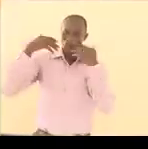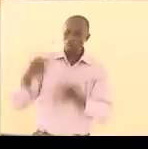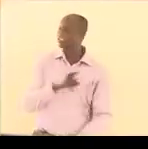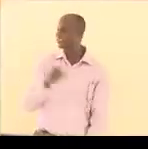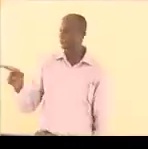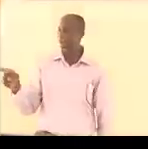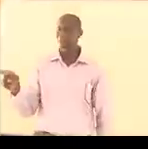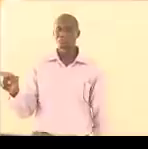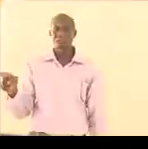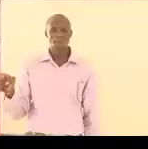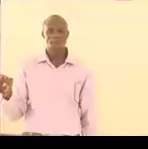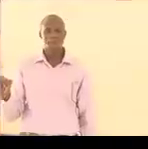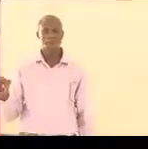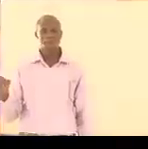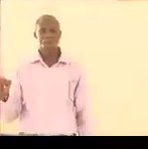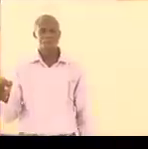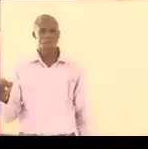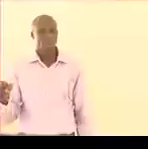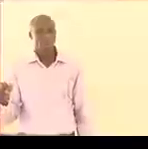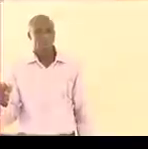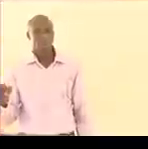finished you.